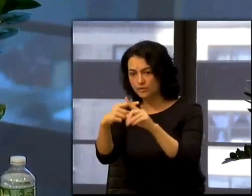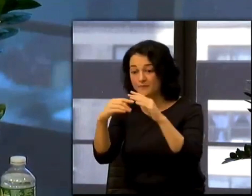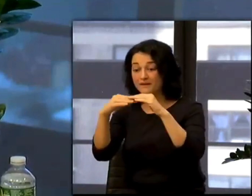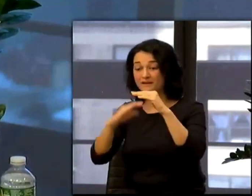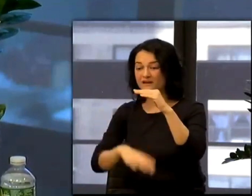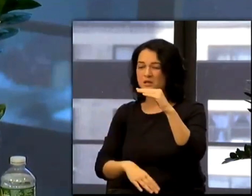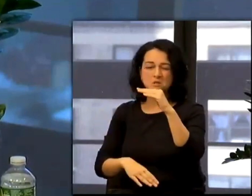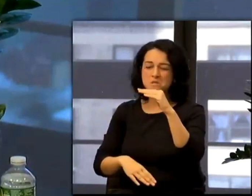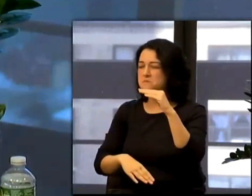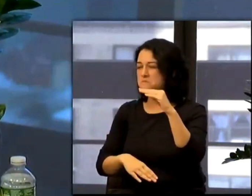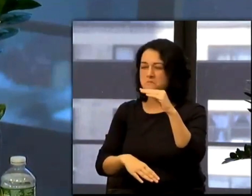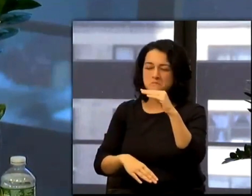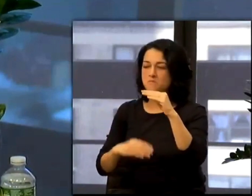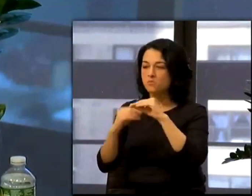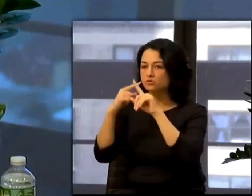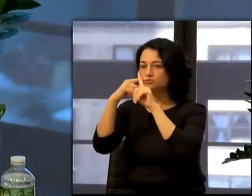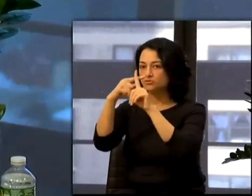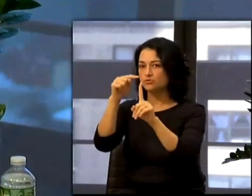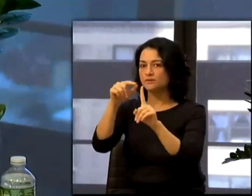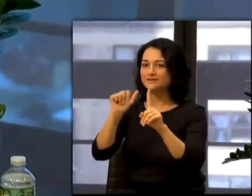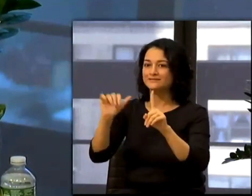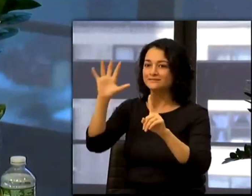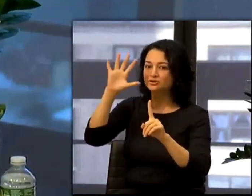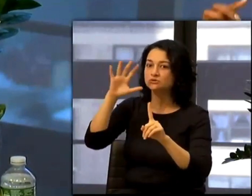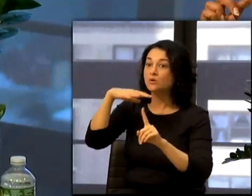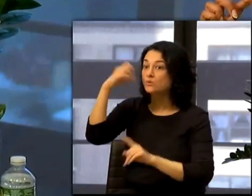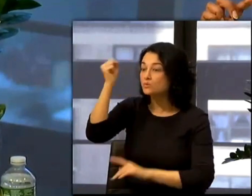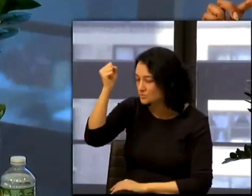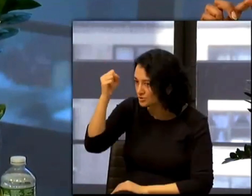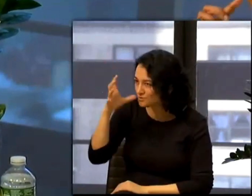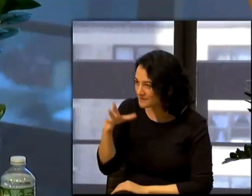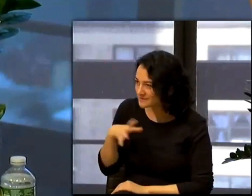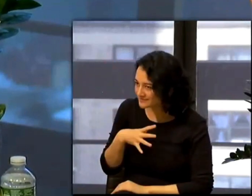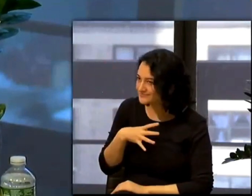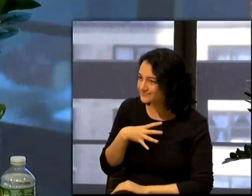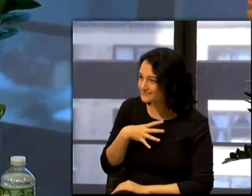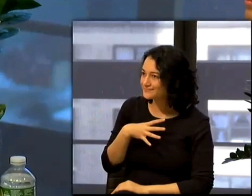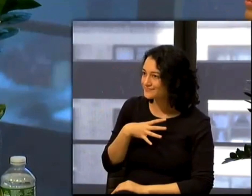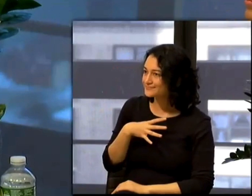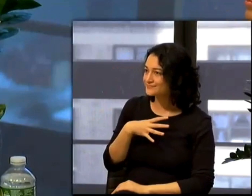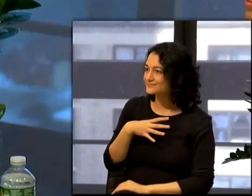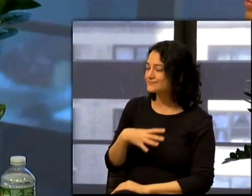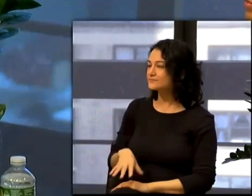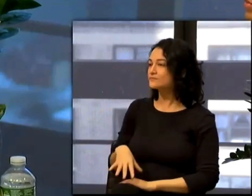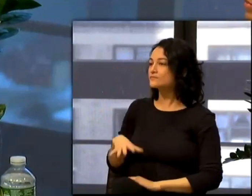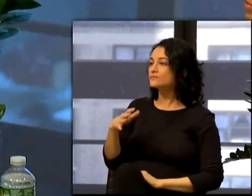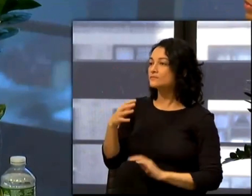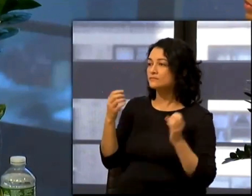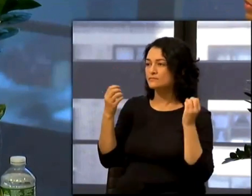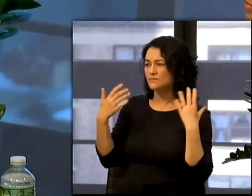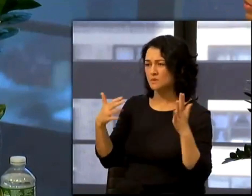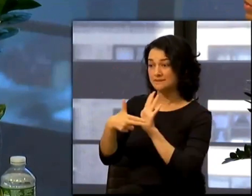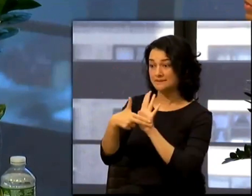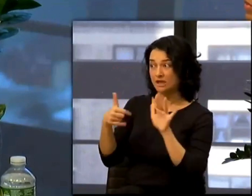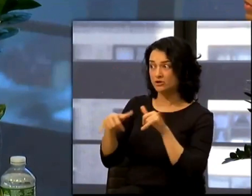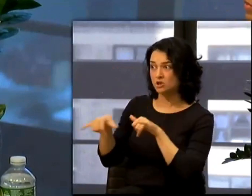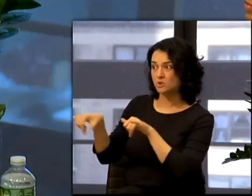stereotypes. One, obviously, ageism, that older people